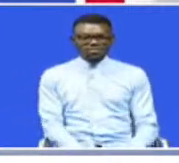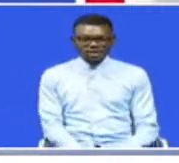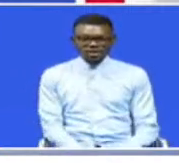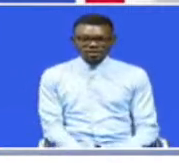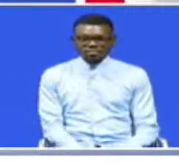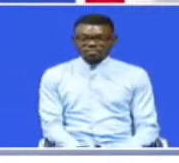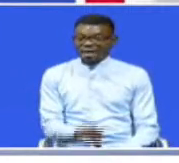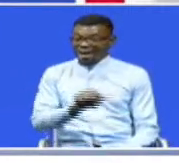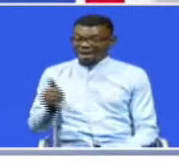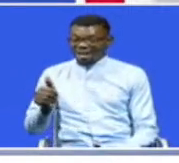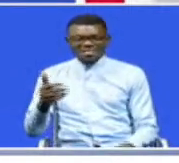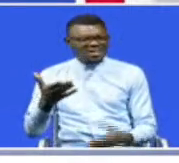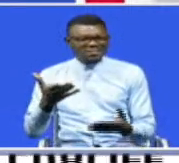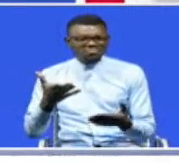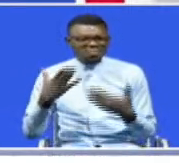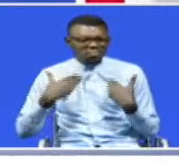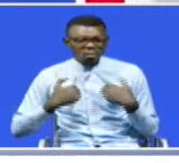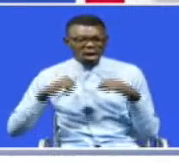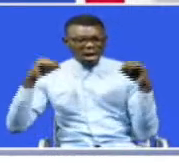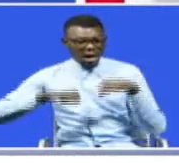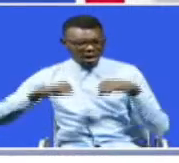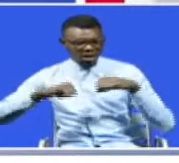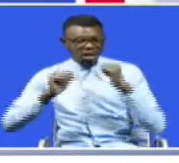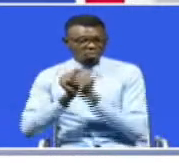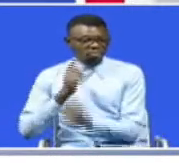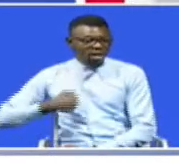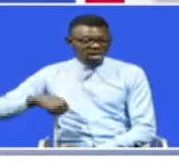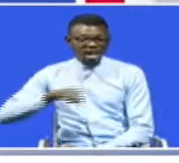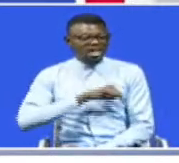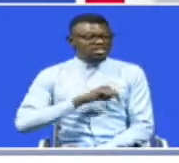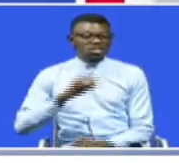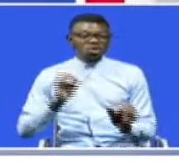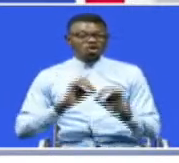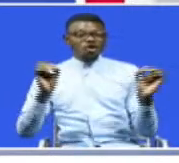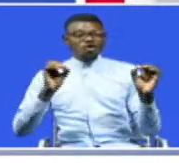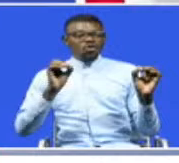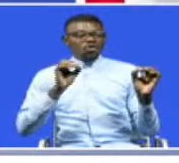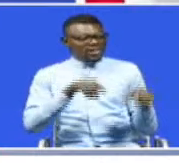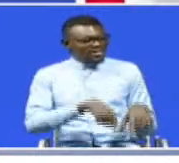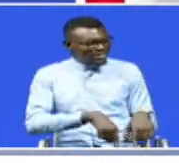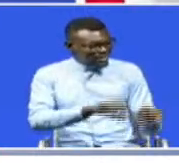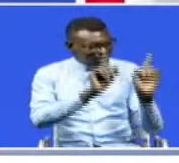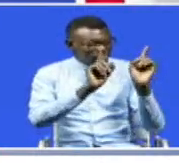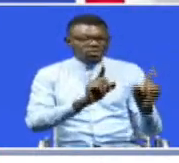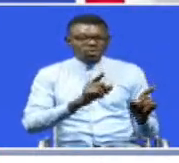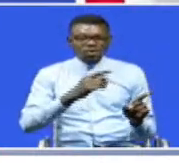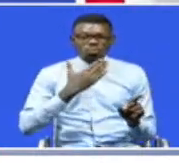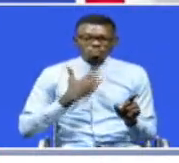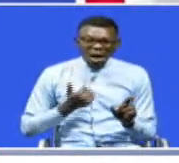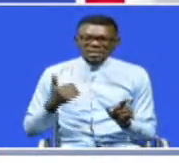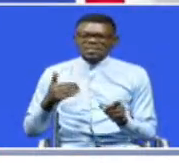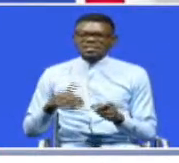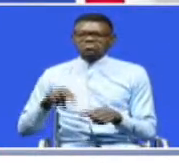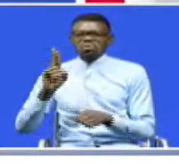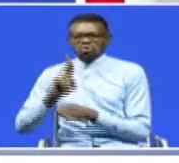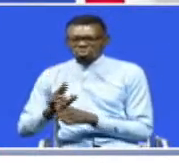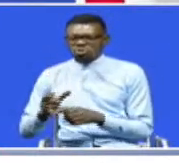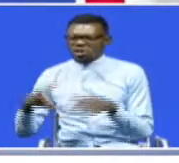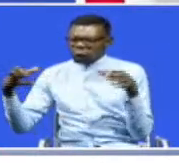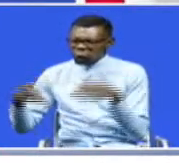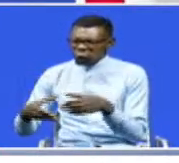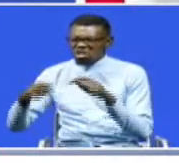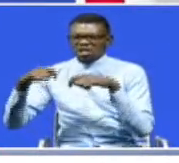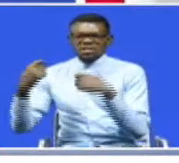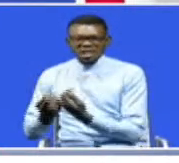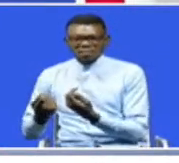Yeah, wale ambao hatuwezi kukubaliana na wao ni wale wanataka kuturudisha katika vyama ya kikabila. Ati